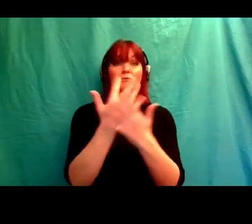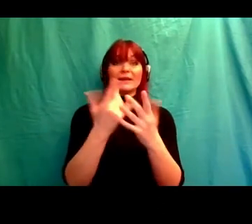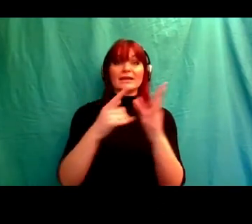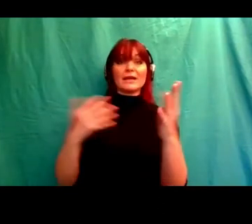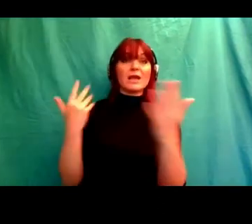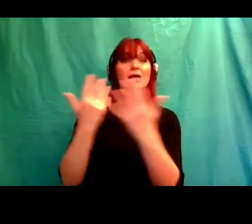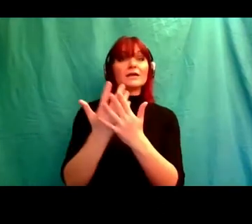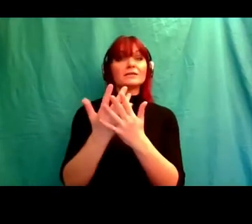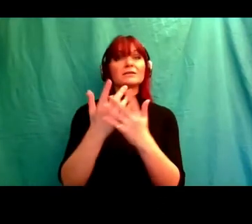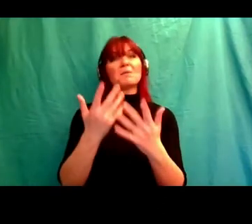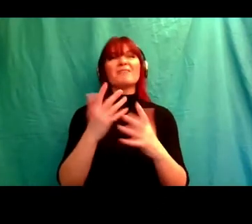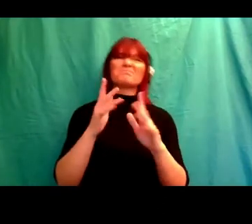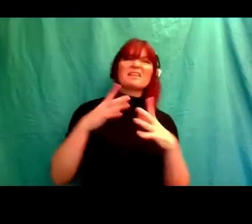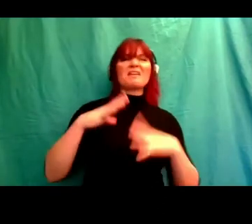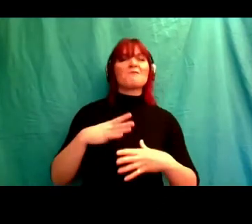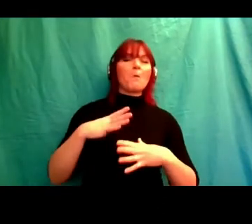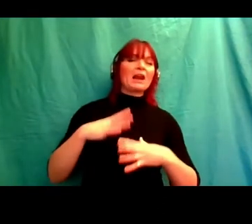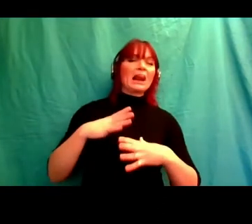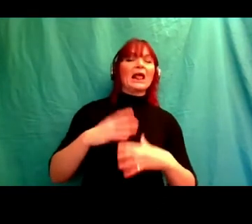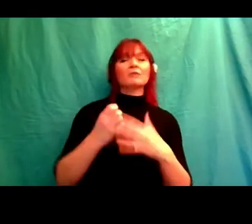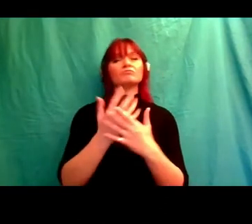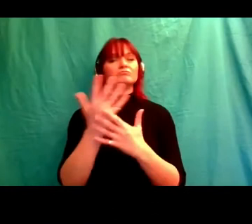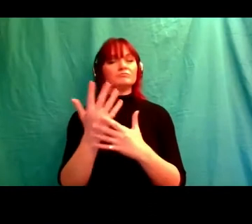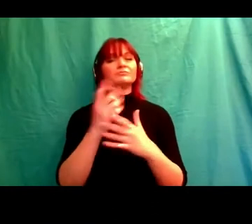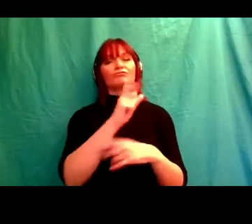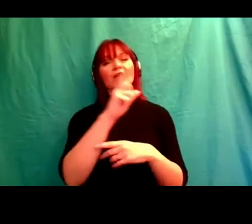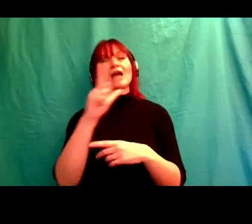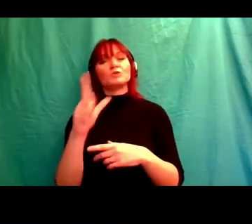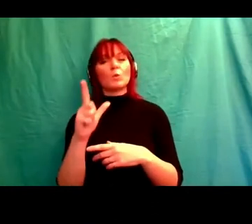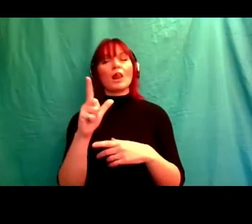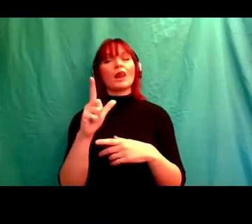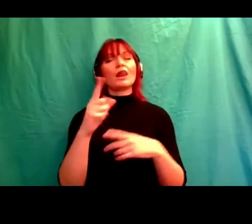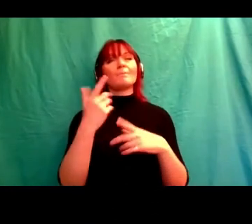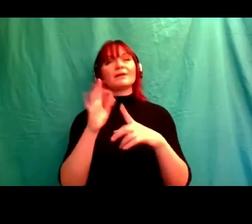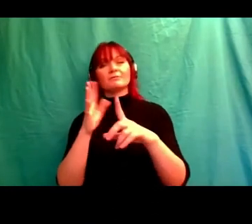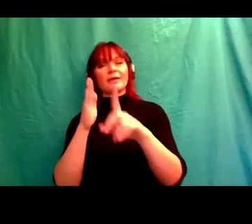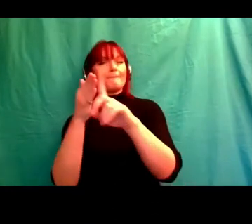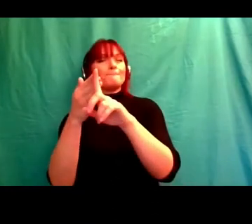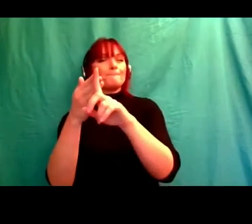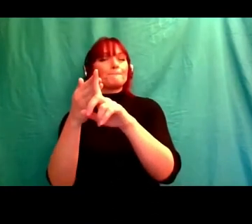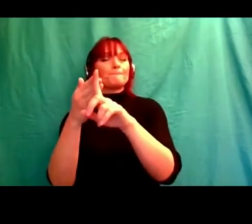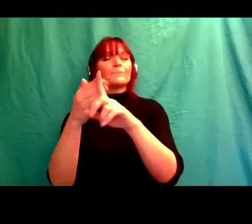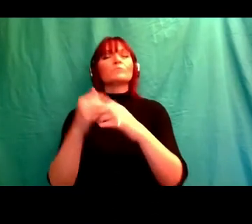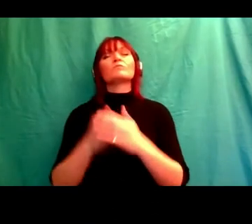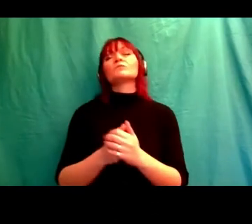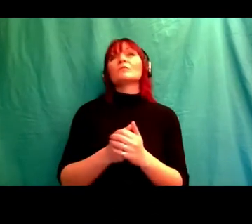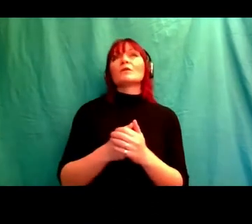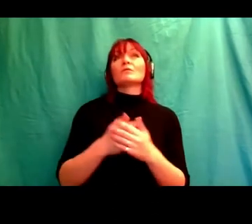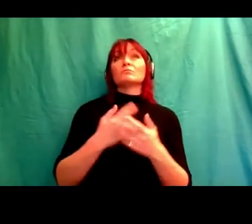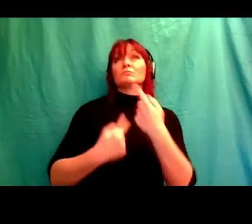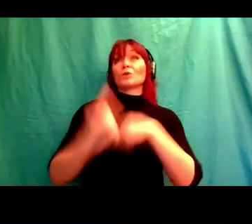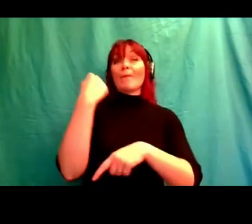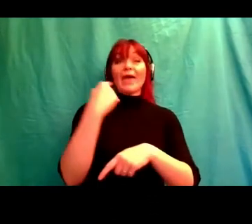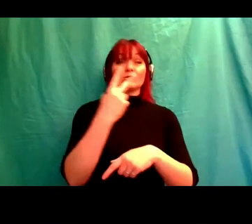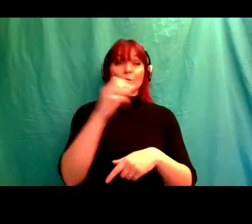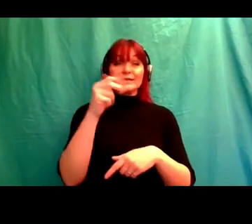pretty informally and gradually. There'd been an ambition from the long-term plan back in 2019 that